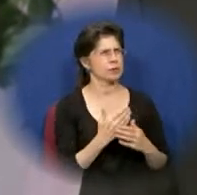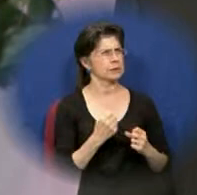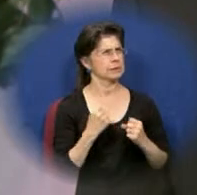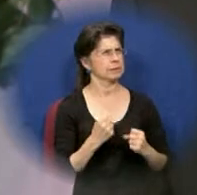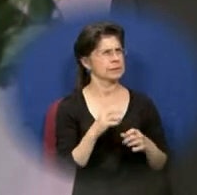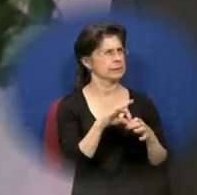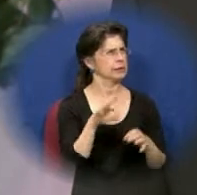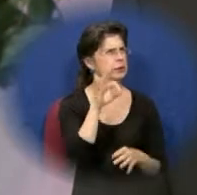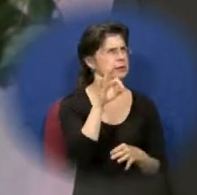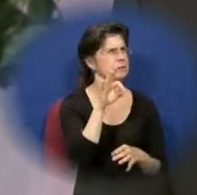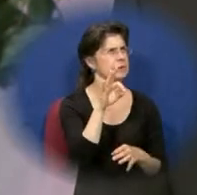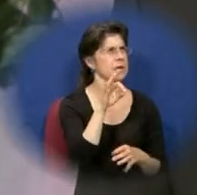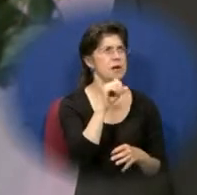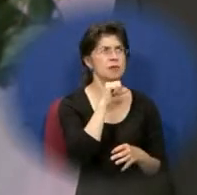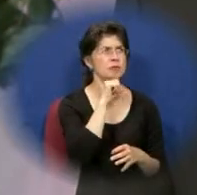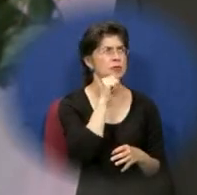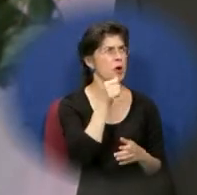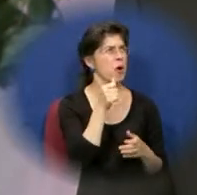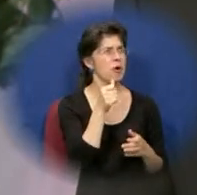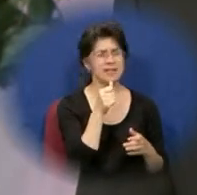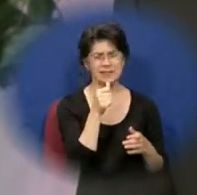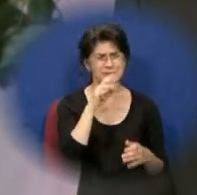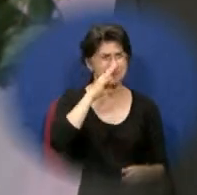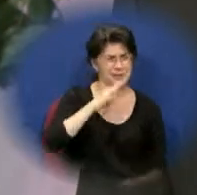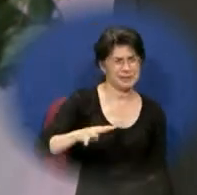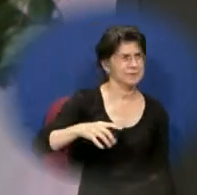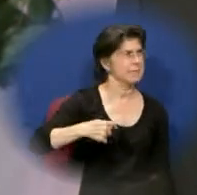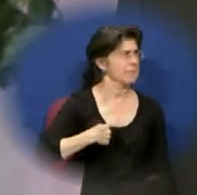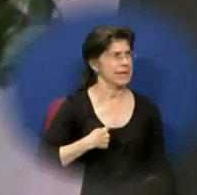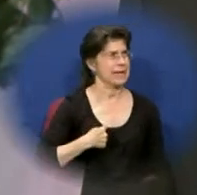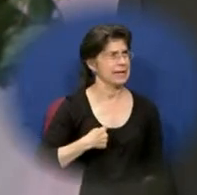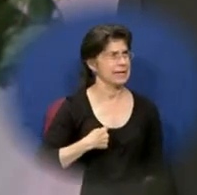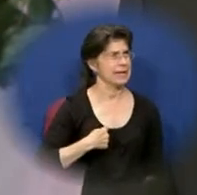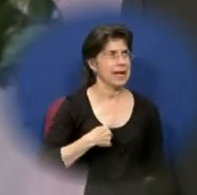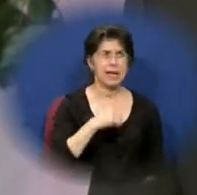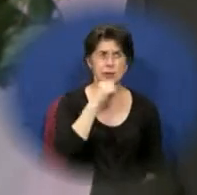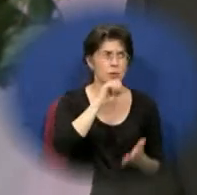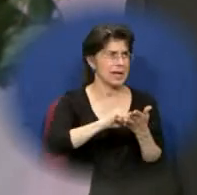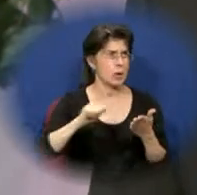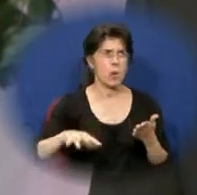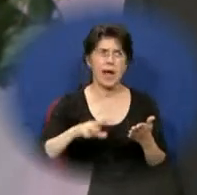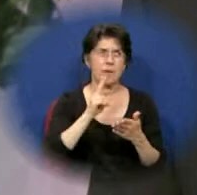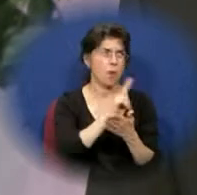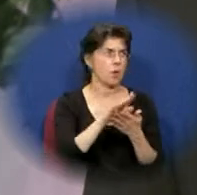not out from your presence, and your Holy Spirit take not from me.